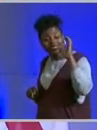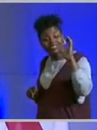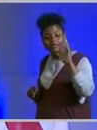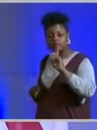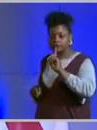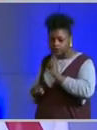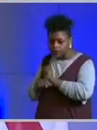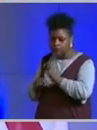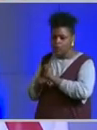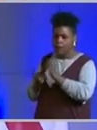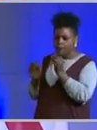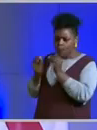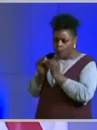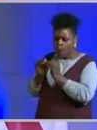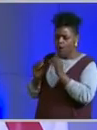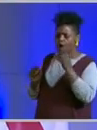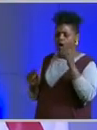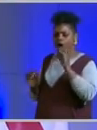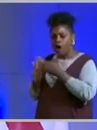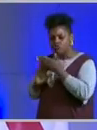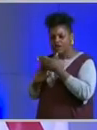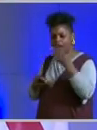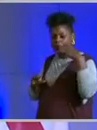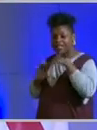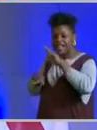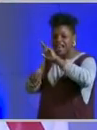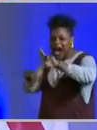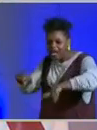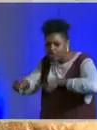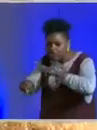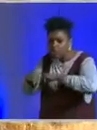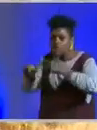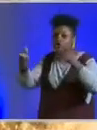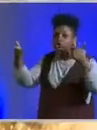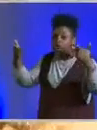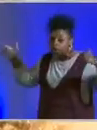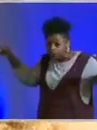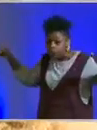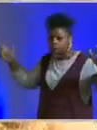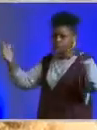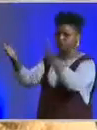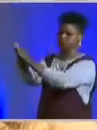per capita in the nation, which is huge, huge. So.